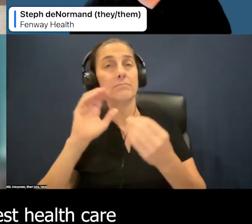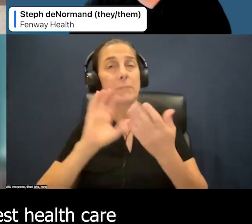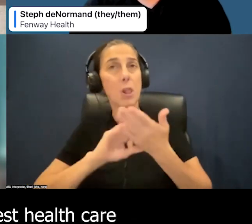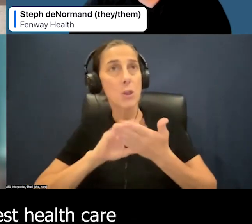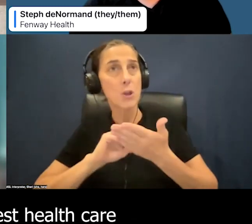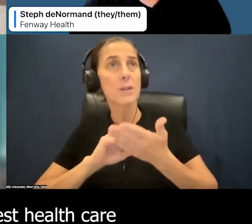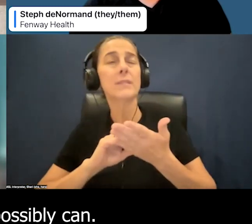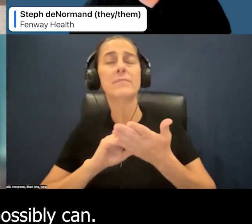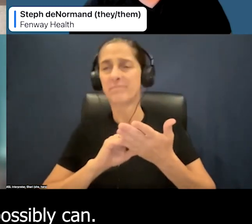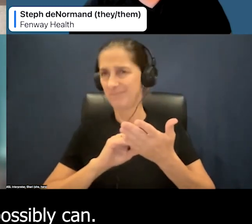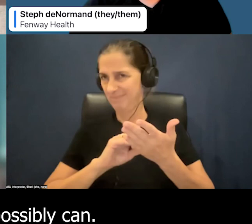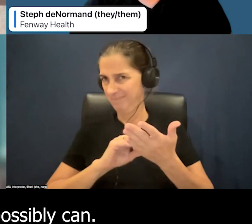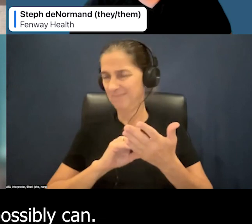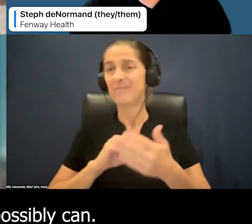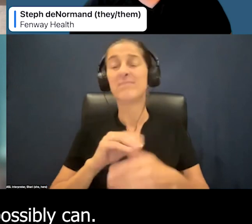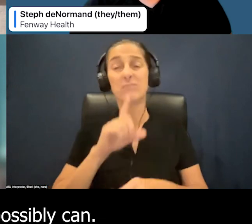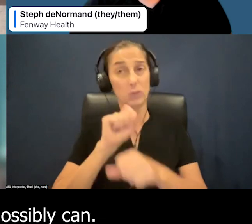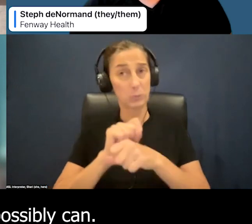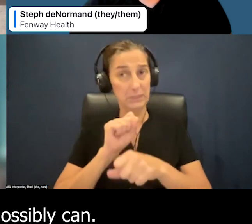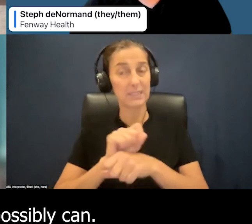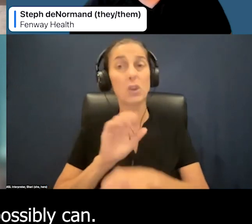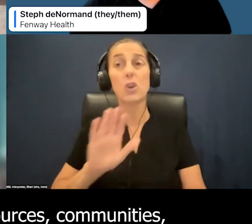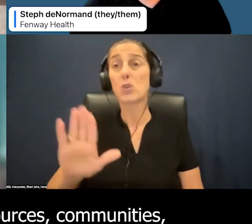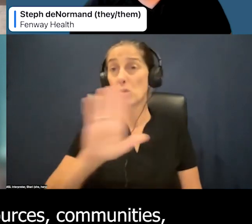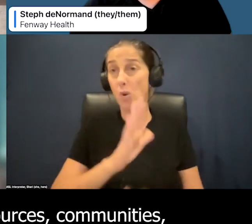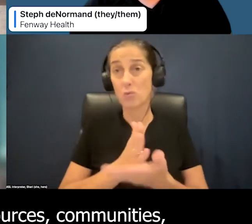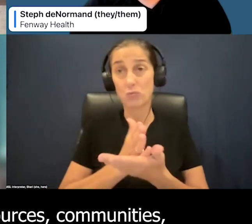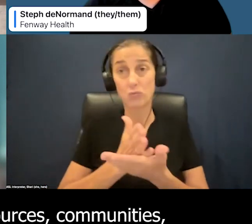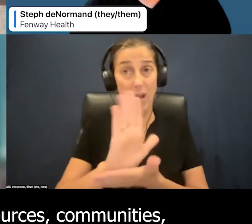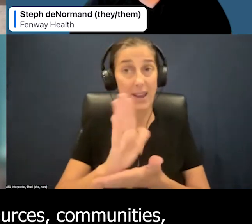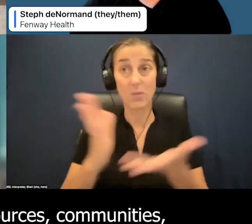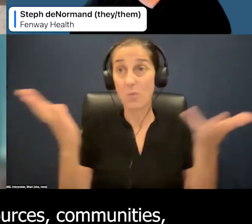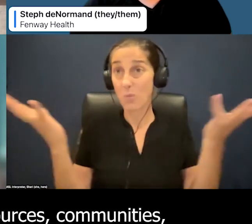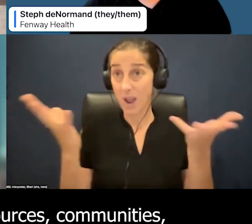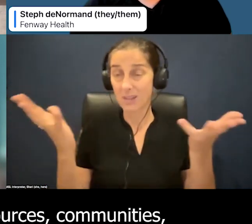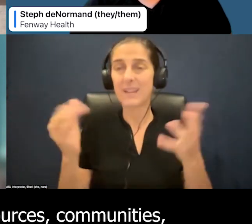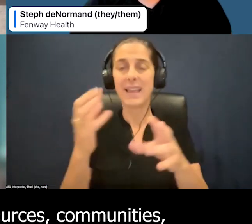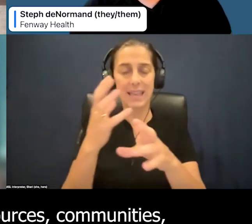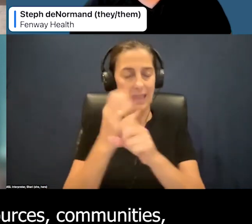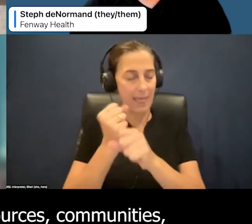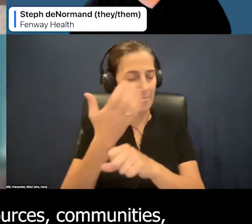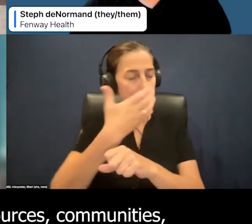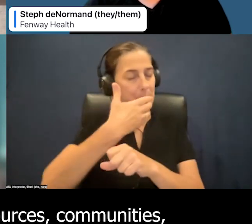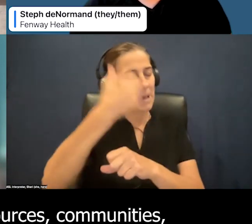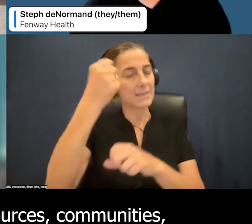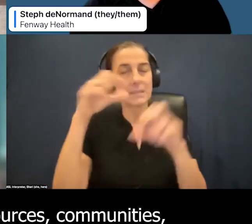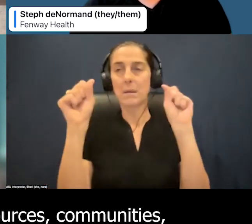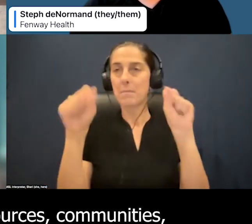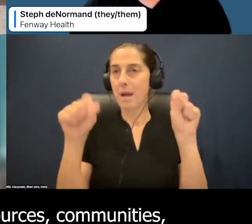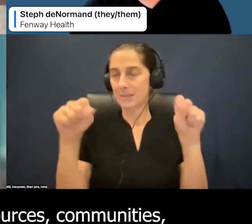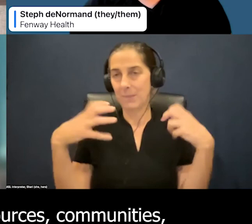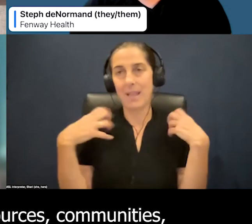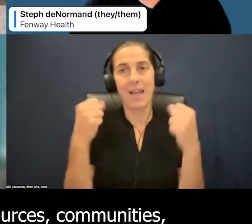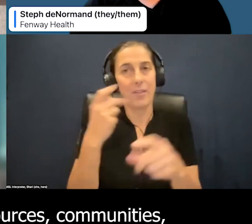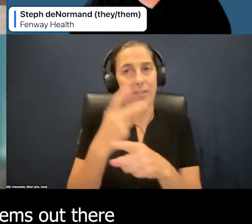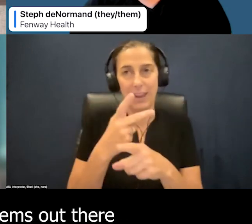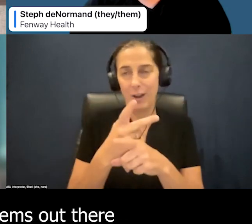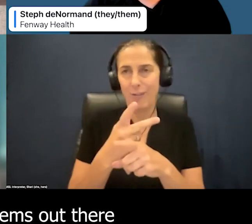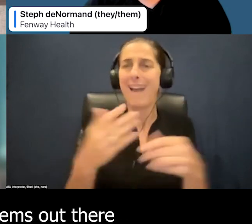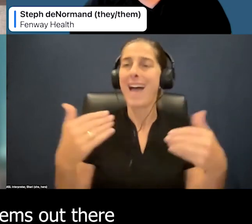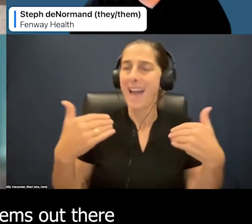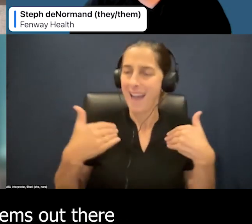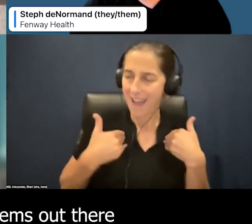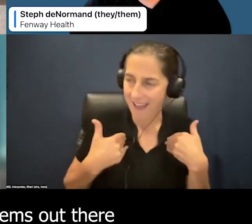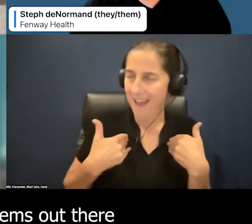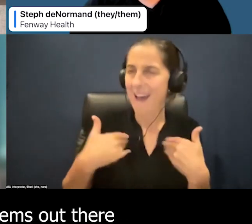best healthcare that you possibly can. And there are resources, communities,